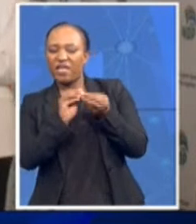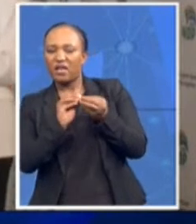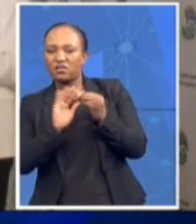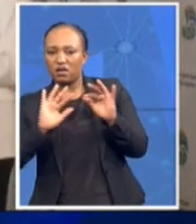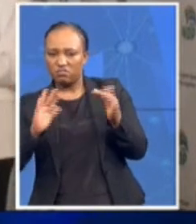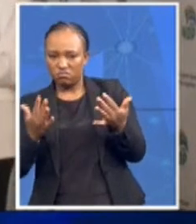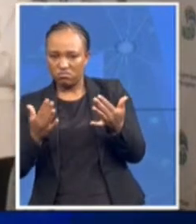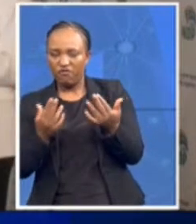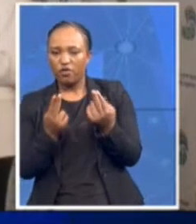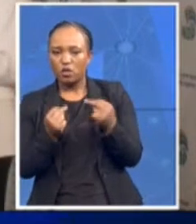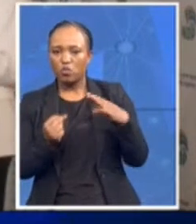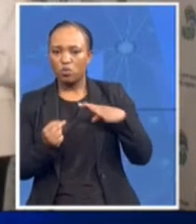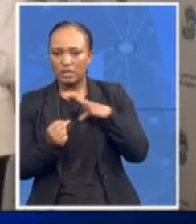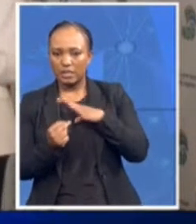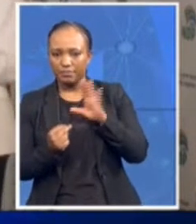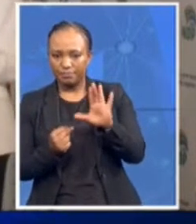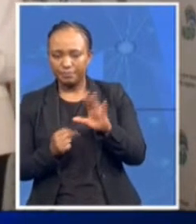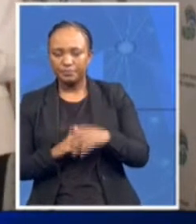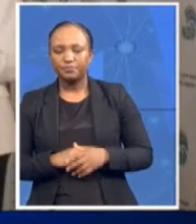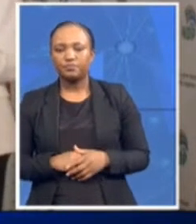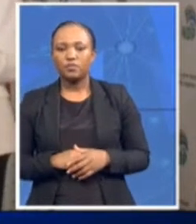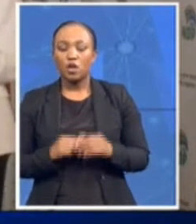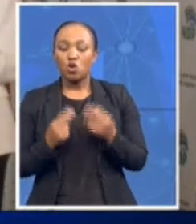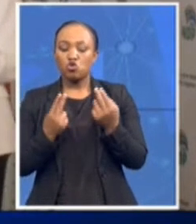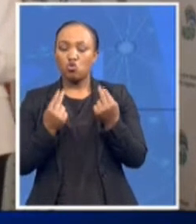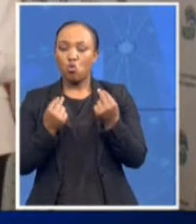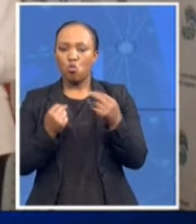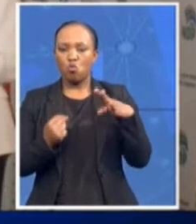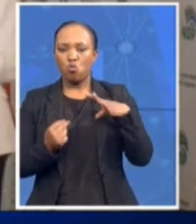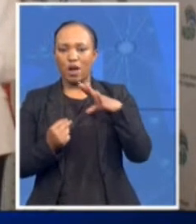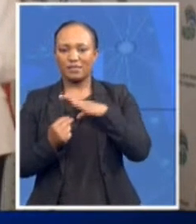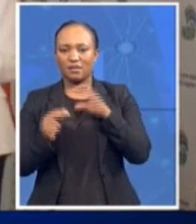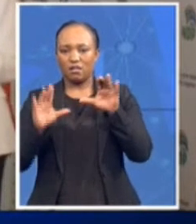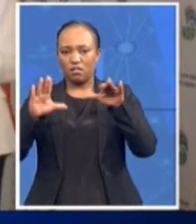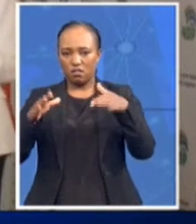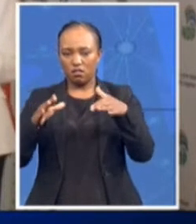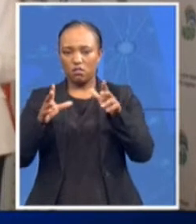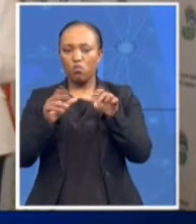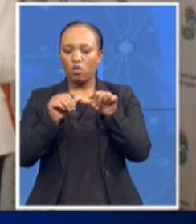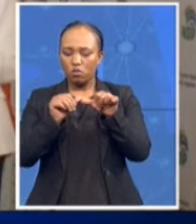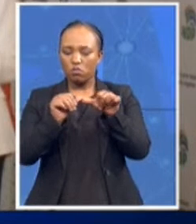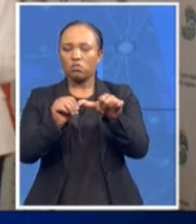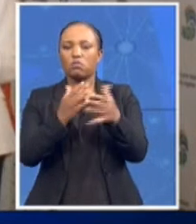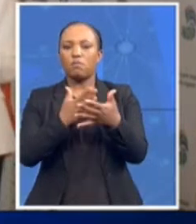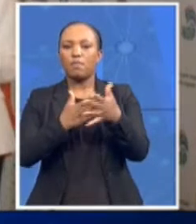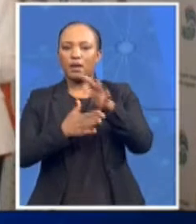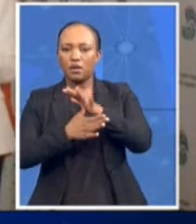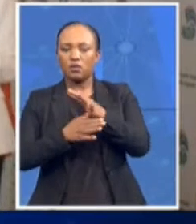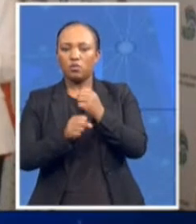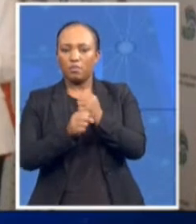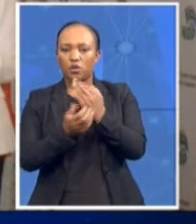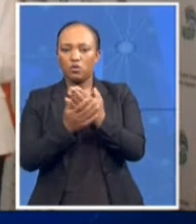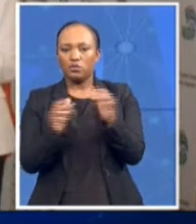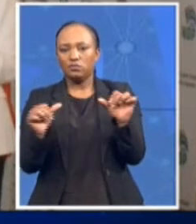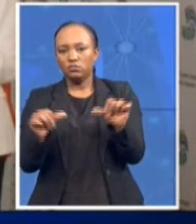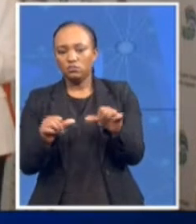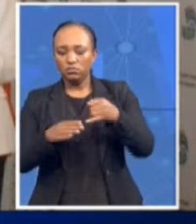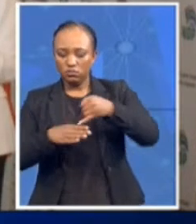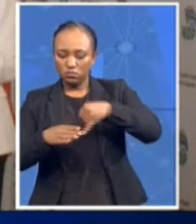new council, we will continue to prioritize restoring strong internal processes and controls at the